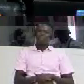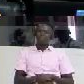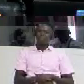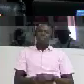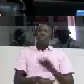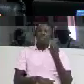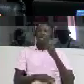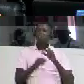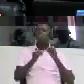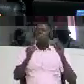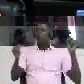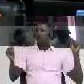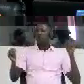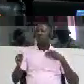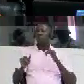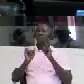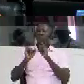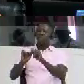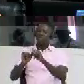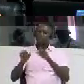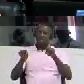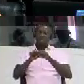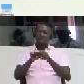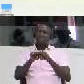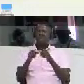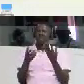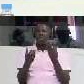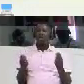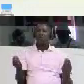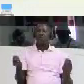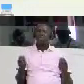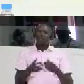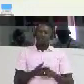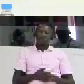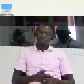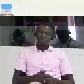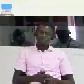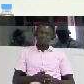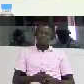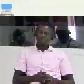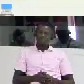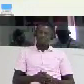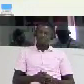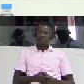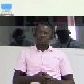Senegal? ci yan àpp nga toog Sénégal foofu. maa ngi foofu to